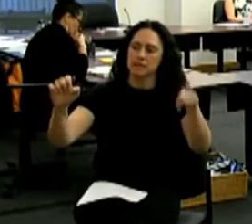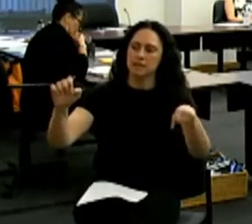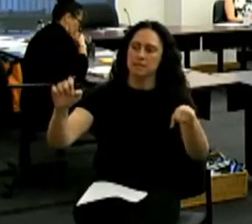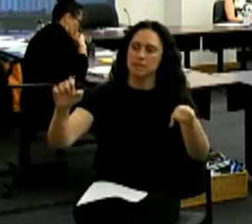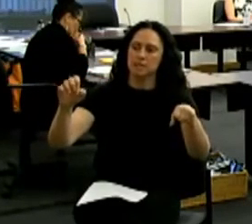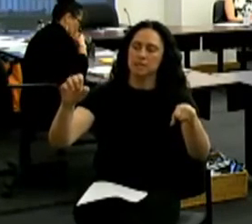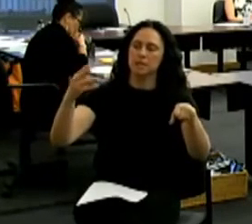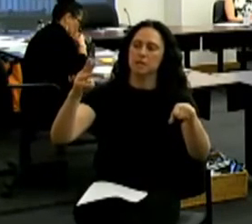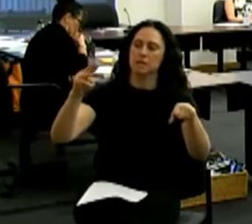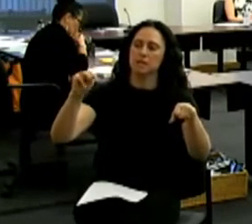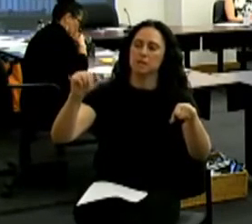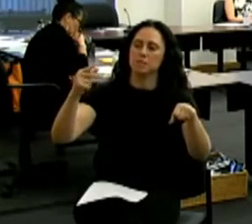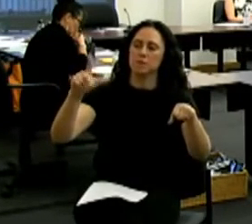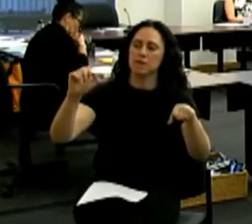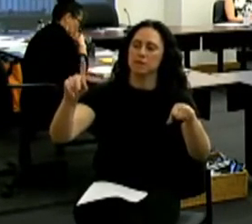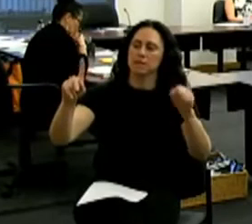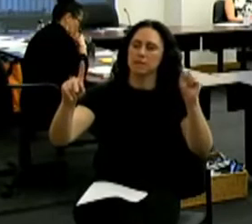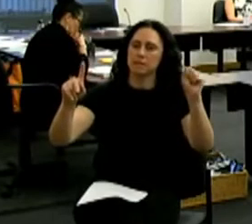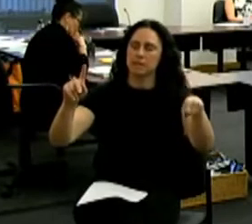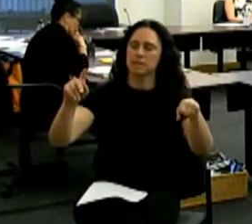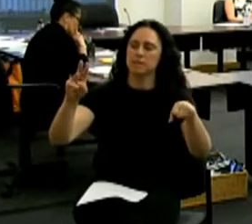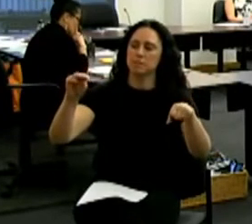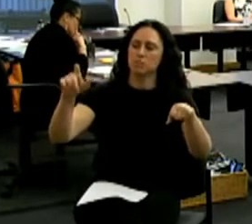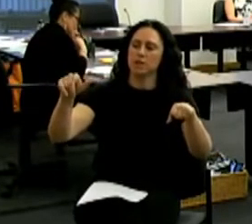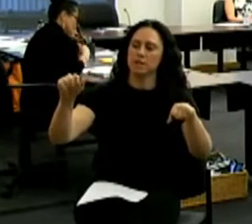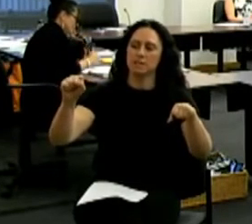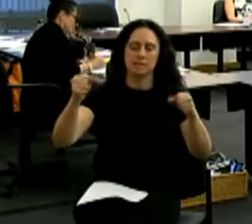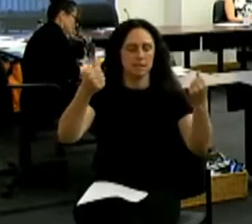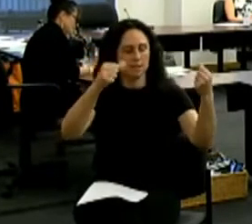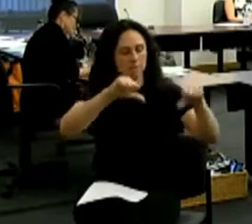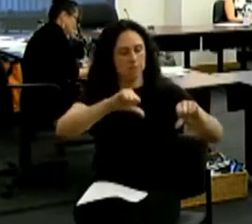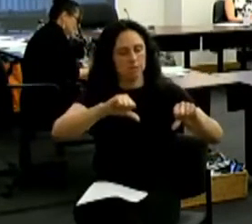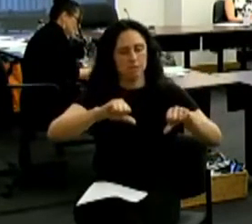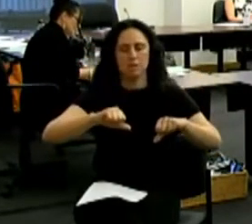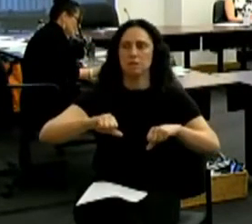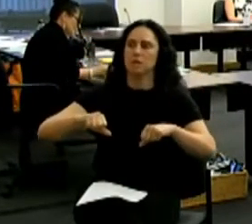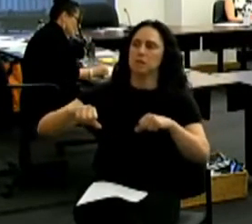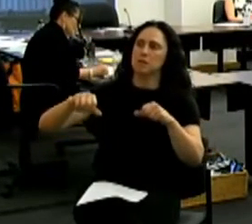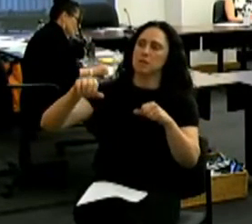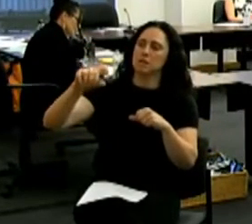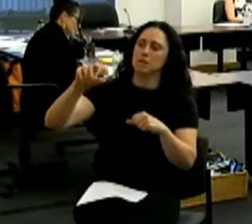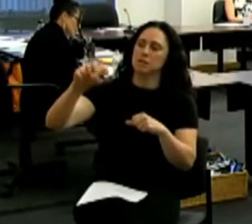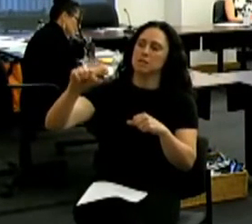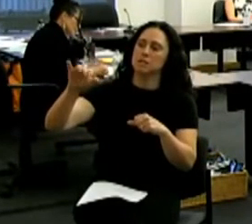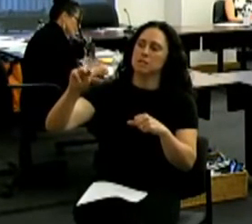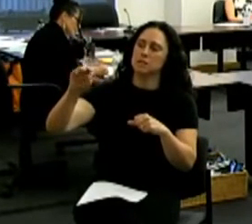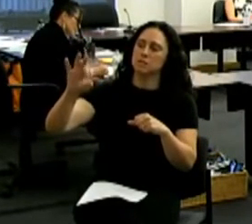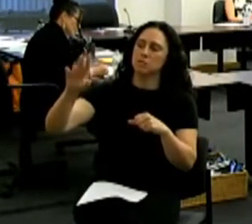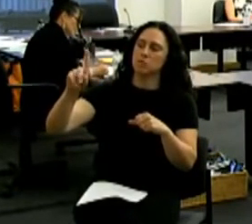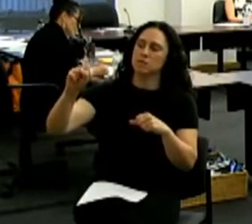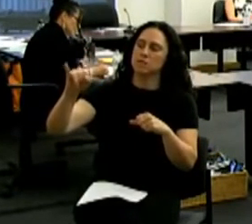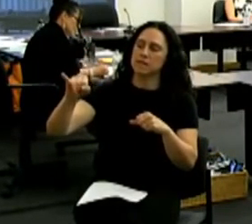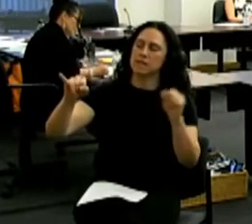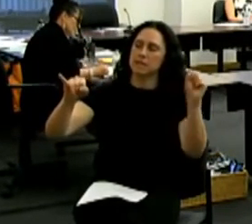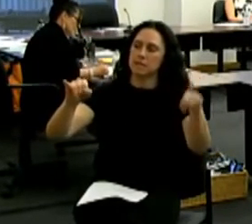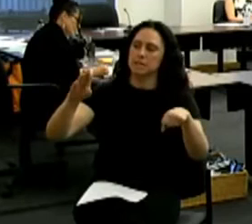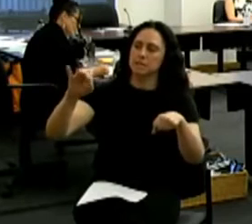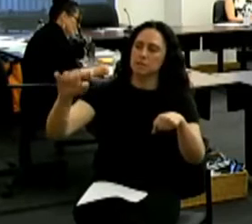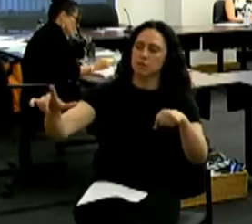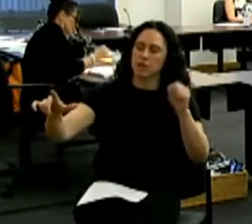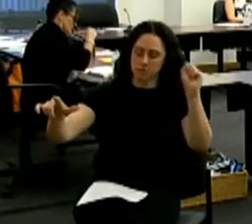Lee, trustee Mahalik, Yes. trustee Morales, Abstain. Trustee Samborski, Yes. Trustee